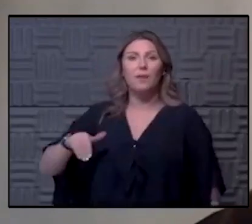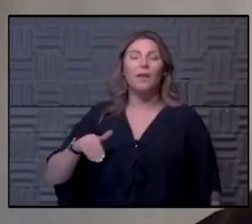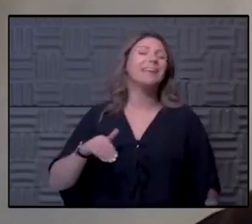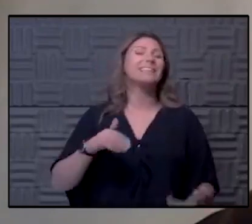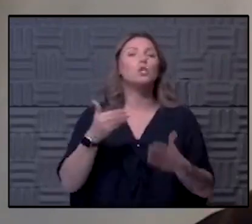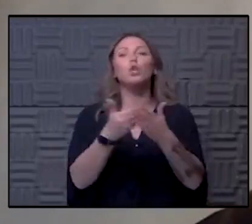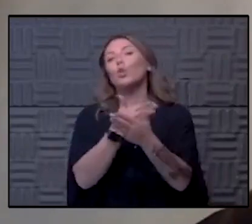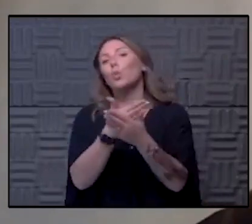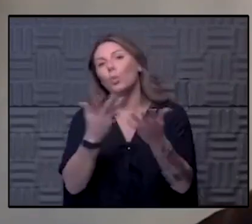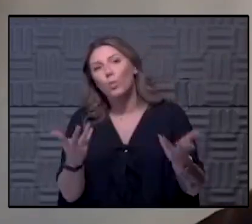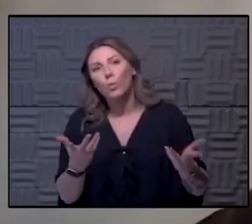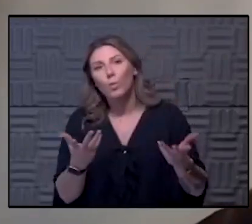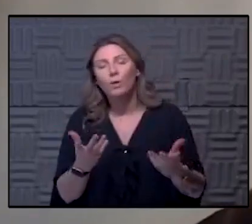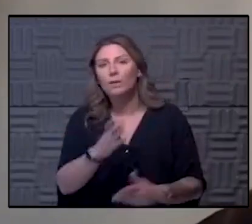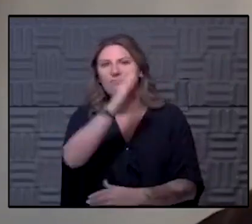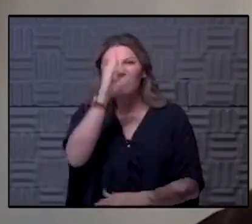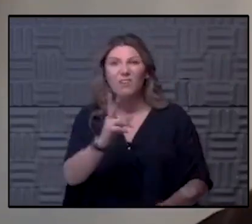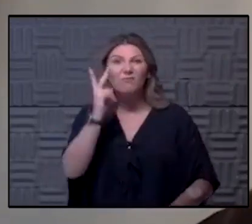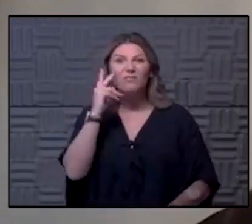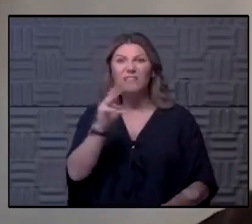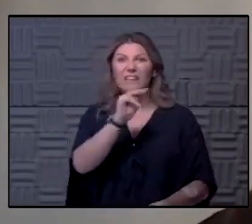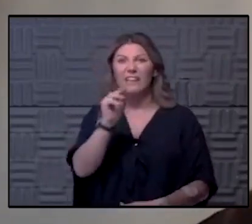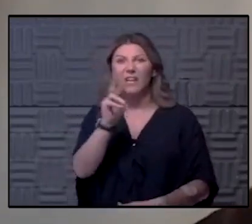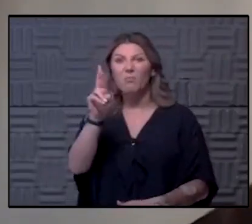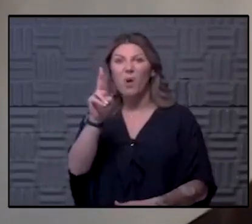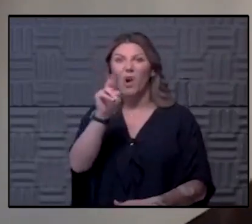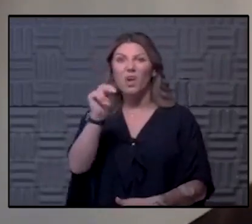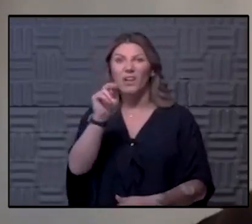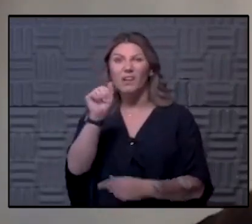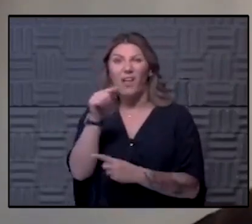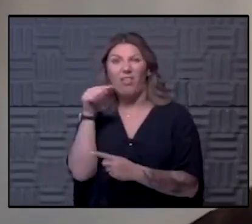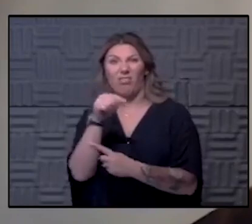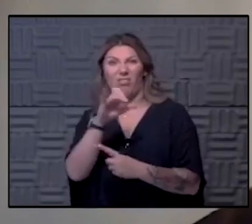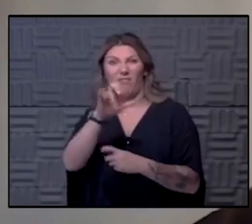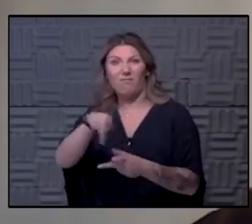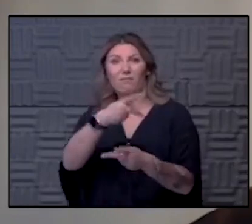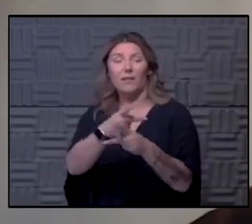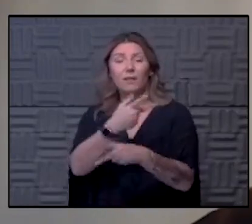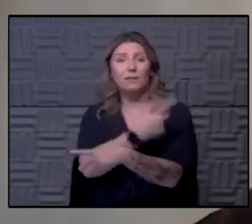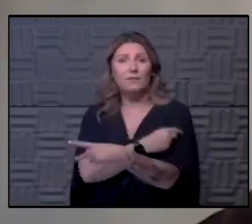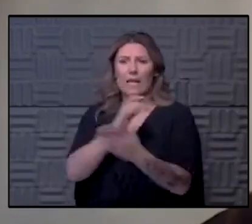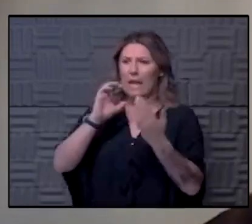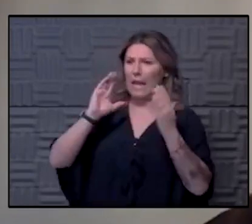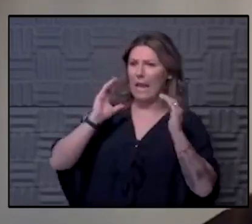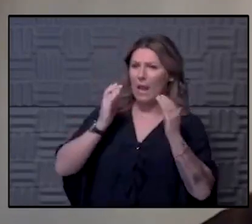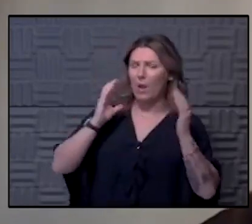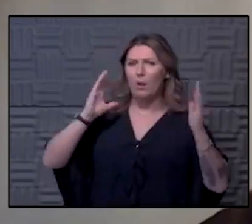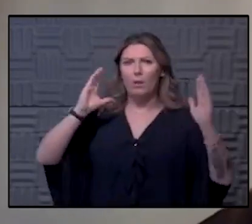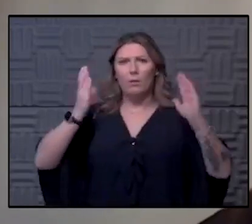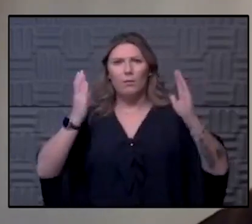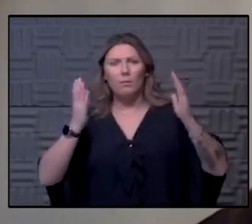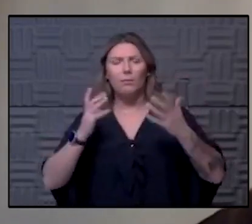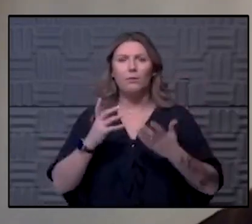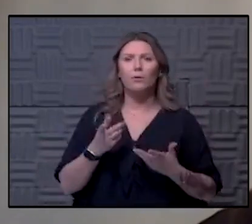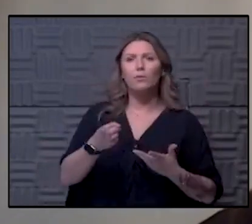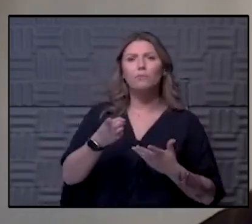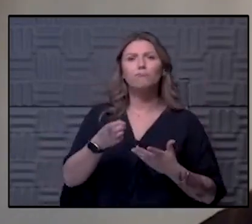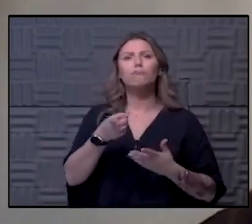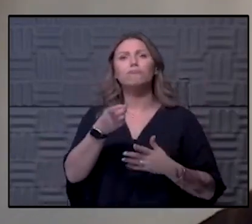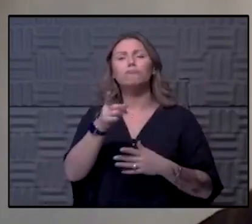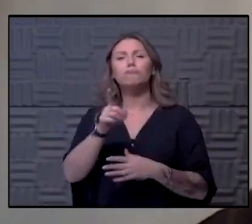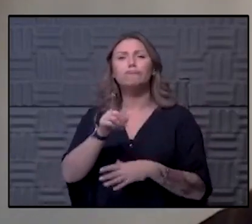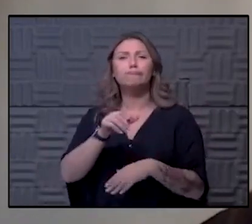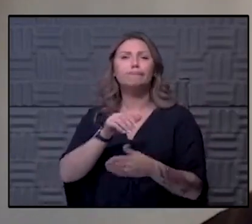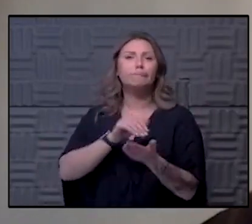so new. We haven't seen an mRNA vaccine before, and they don't know how that would compare. And so I think, Dr. Hawkinson, you mentioned,